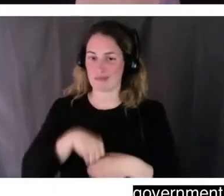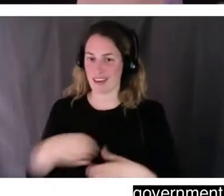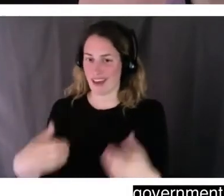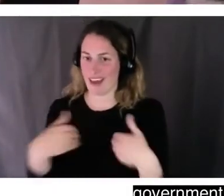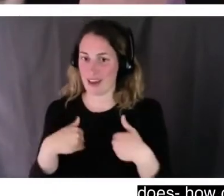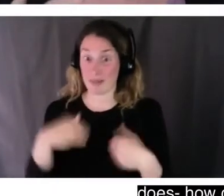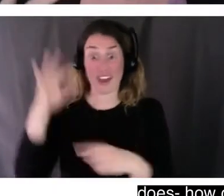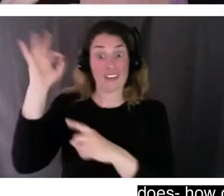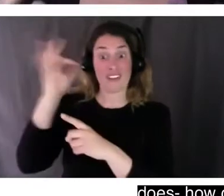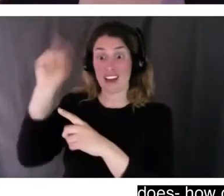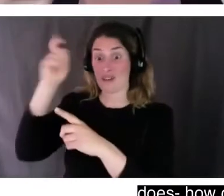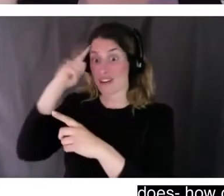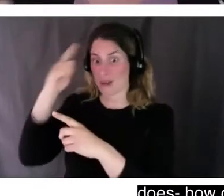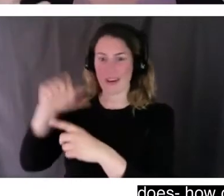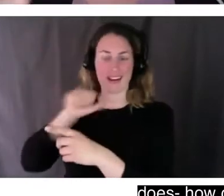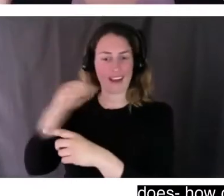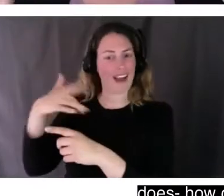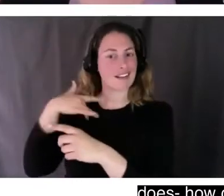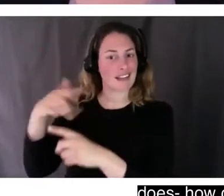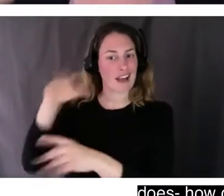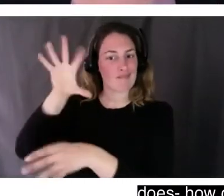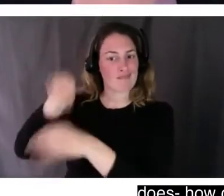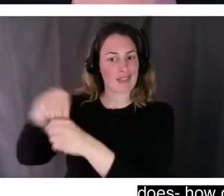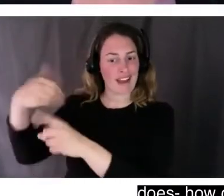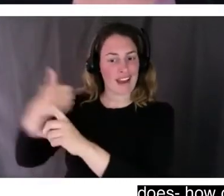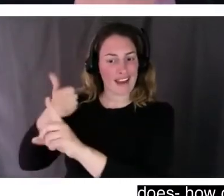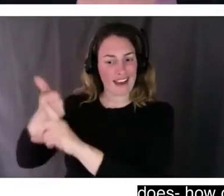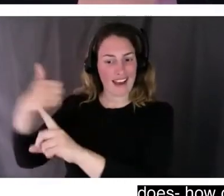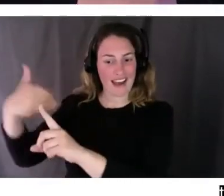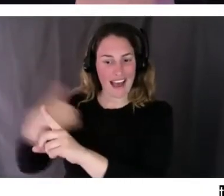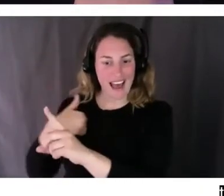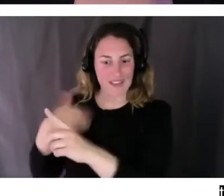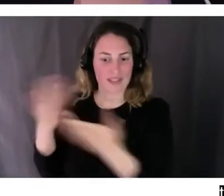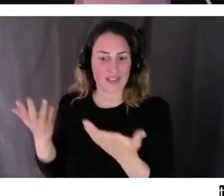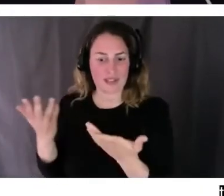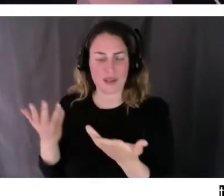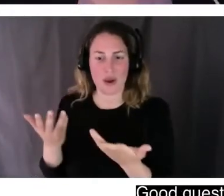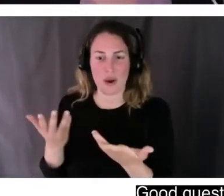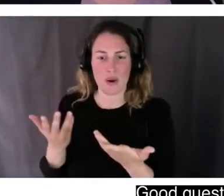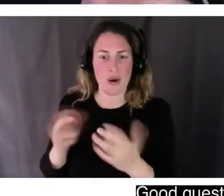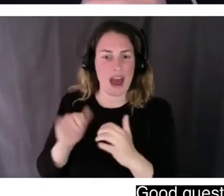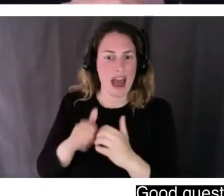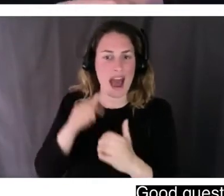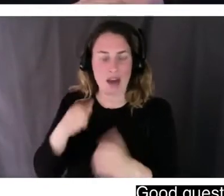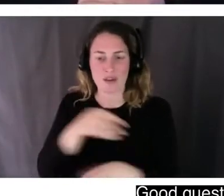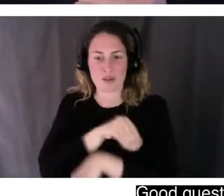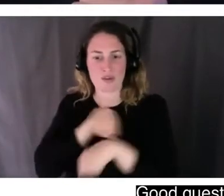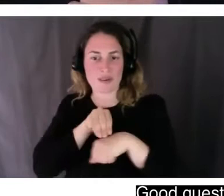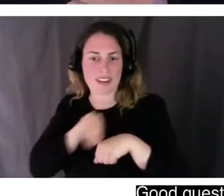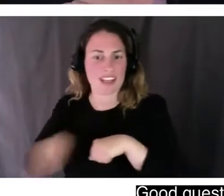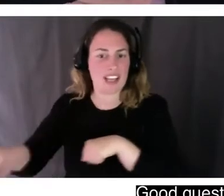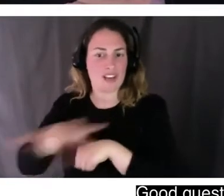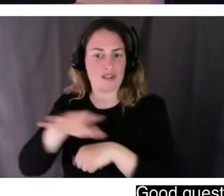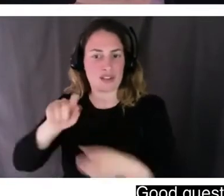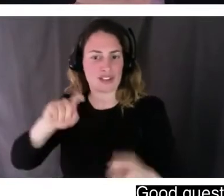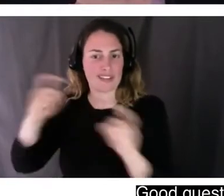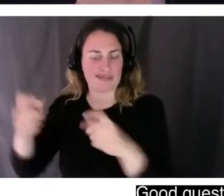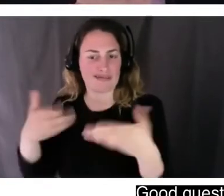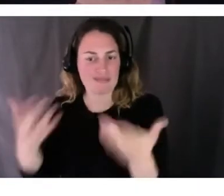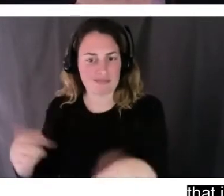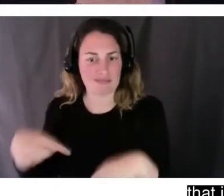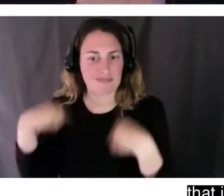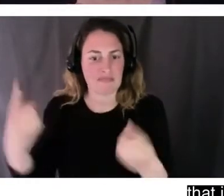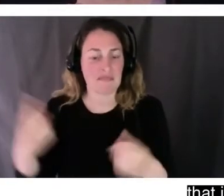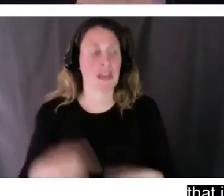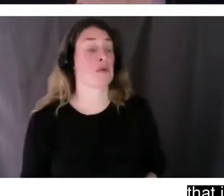innovators. So how did you get to where you can influence these things, Darren? Good question, Tova. I'll start by